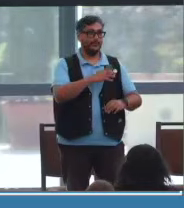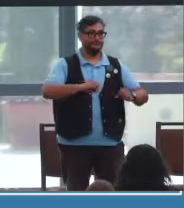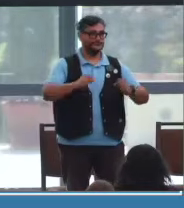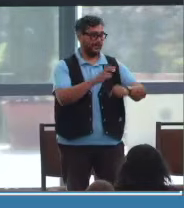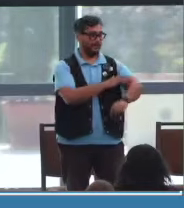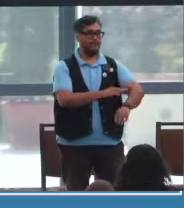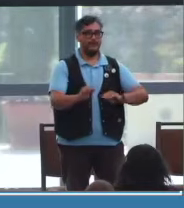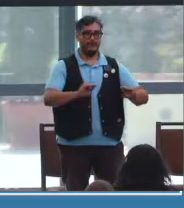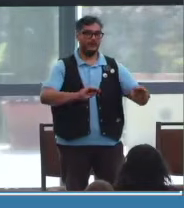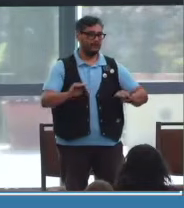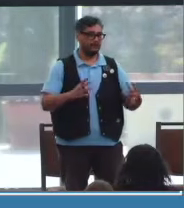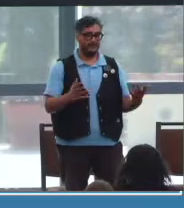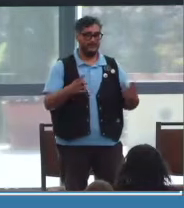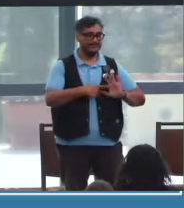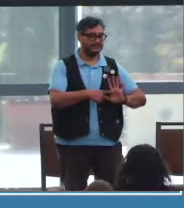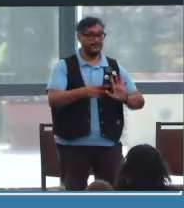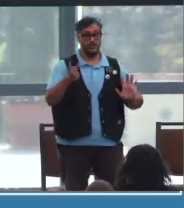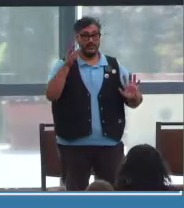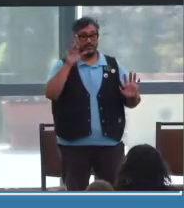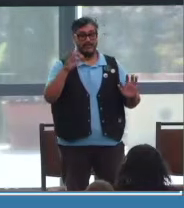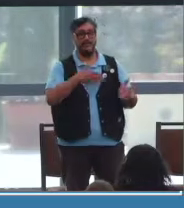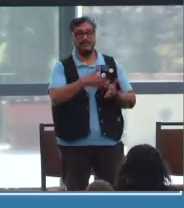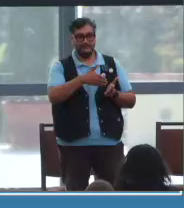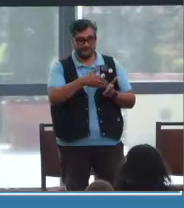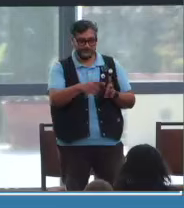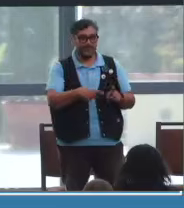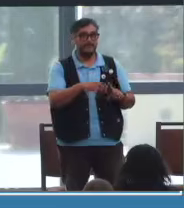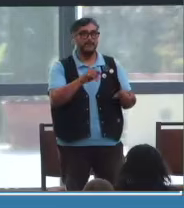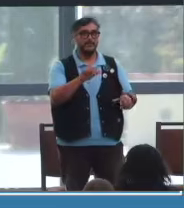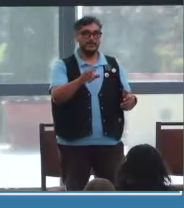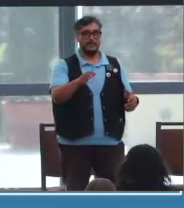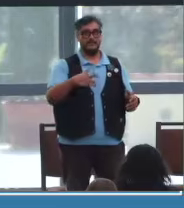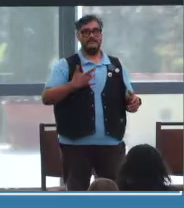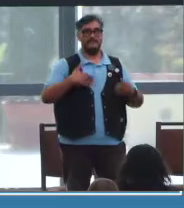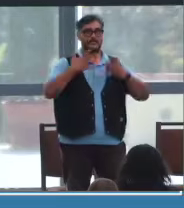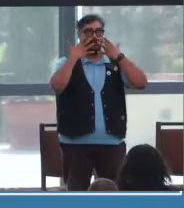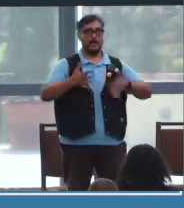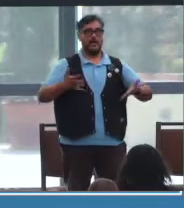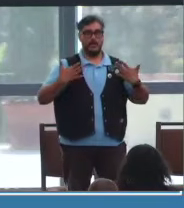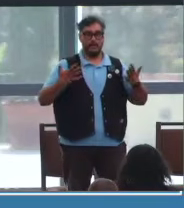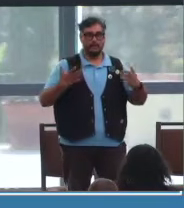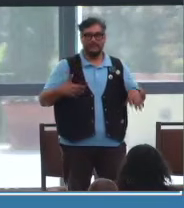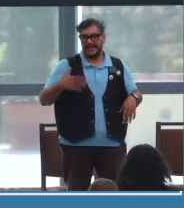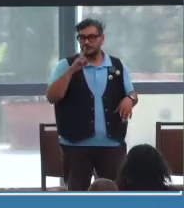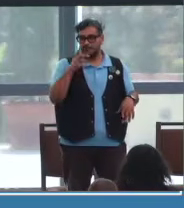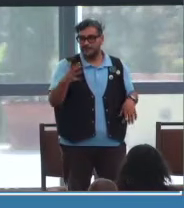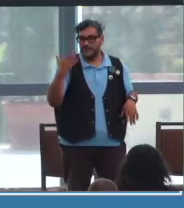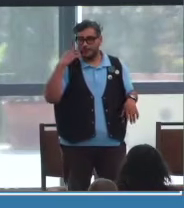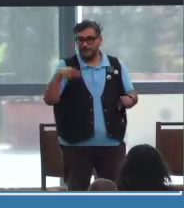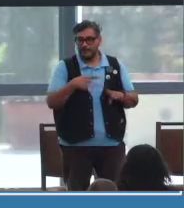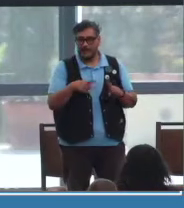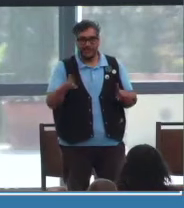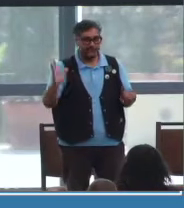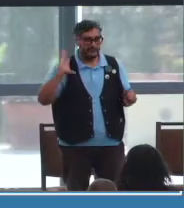probably the most common symptoms you hear about when people talk about menopause. Hot flashes, obviously, I think we've all kind of heard of hot